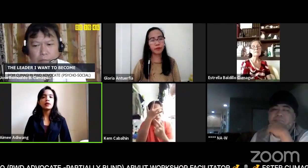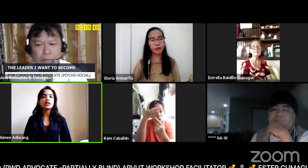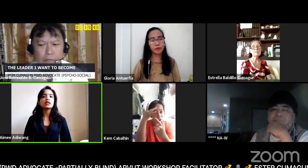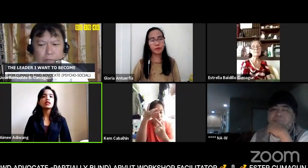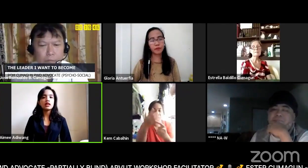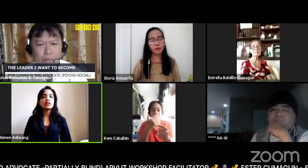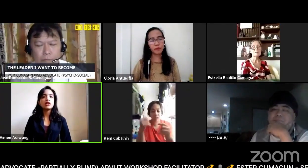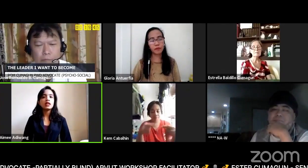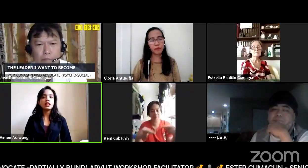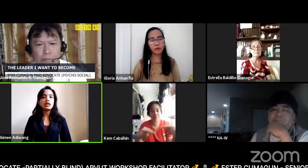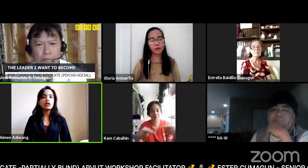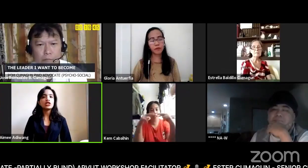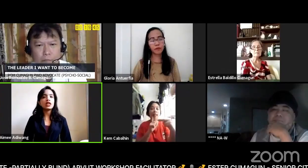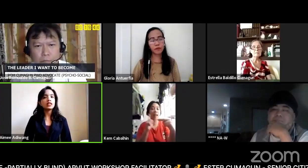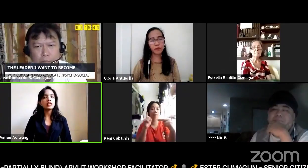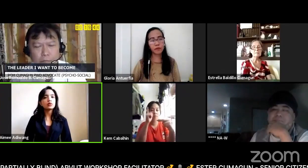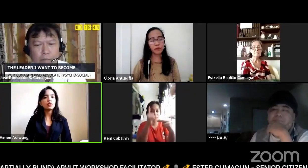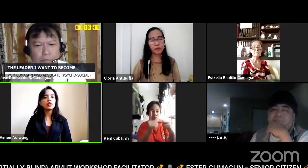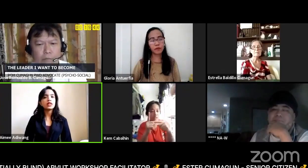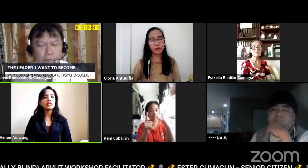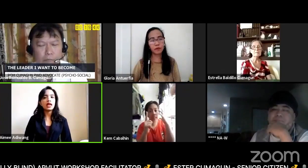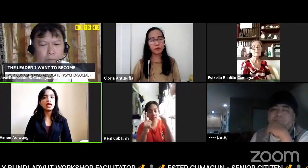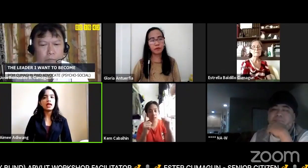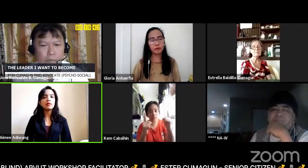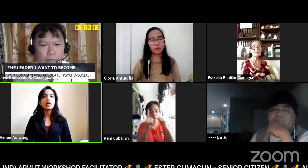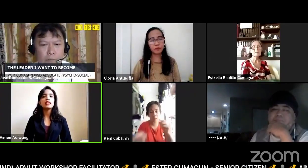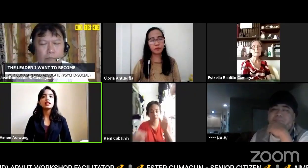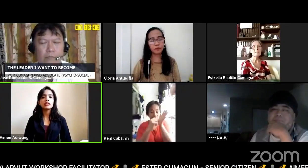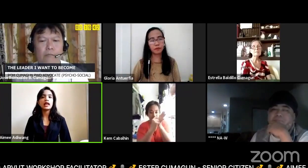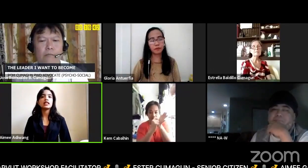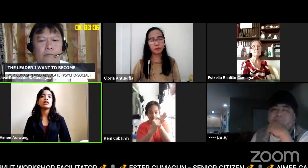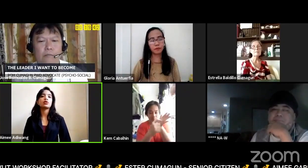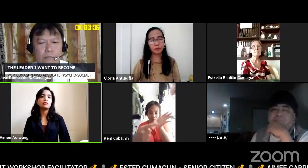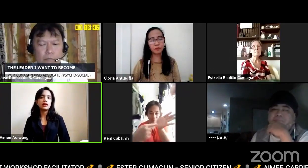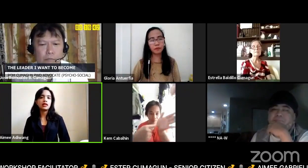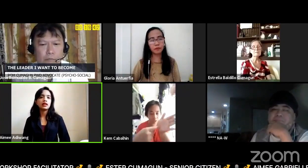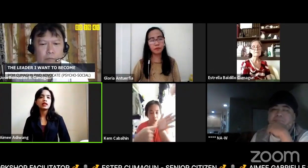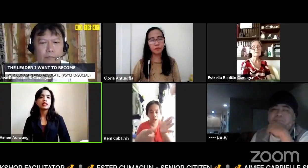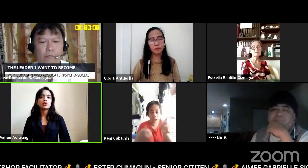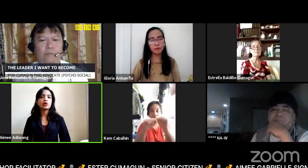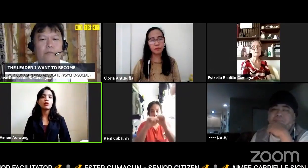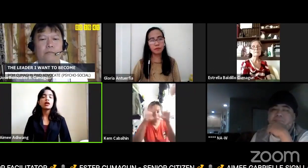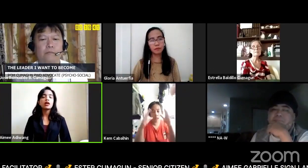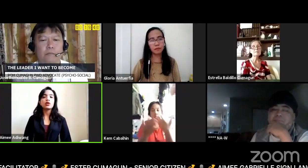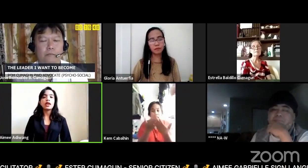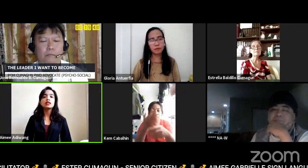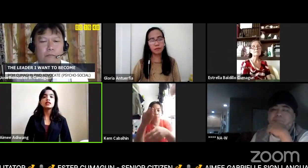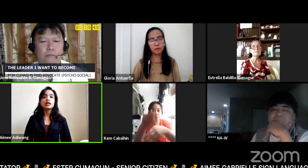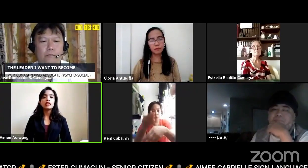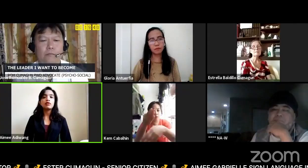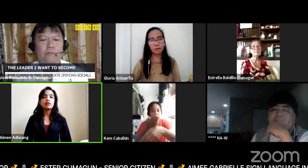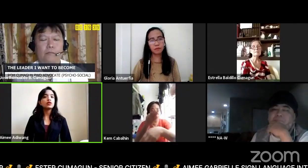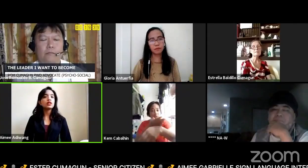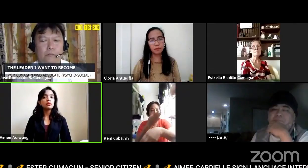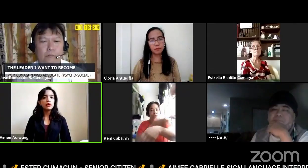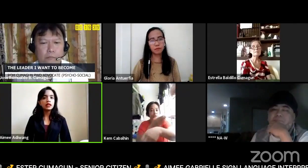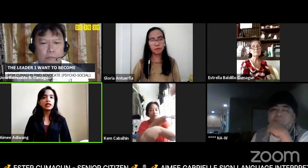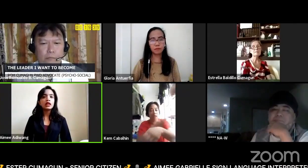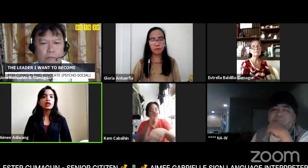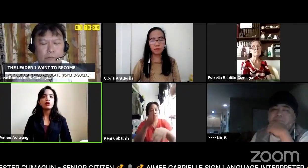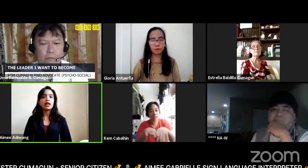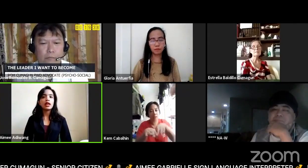the interpreter does, he or she hears what you are saying and then signs it to me. So you can, if there's